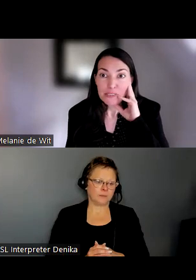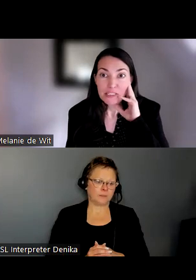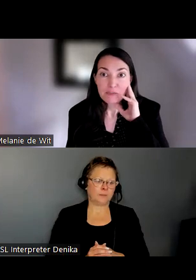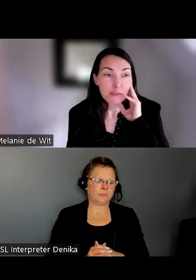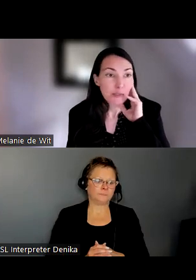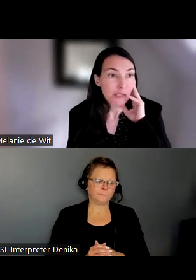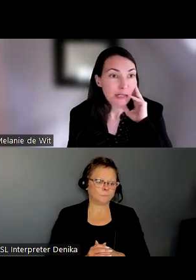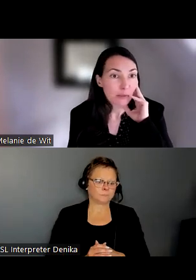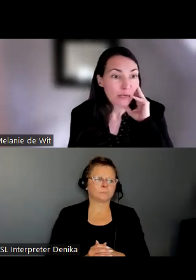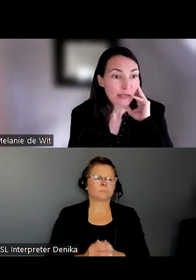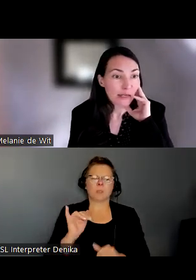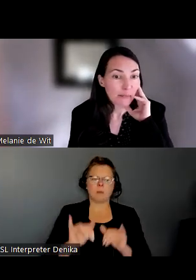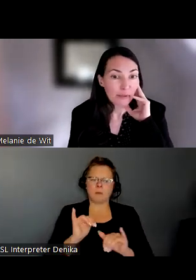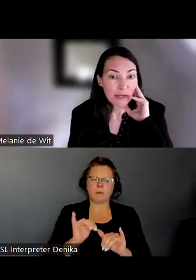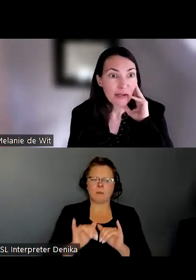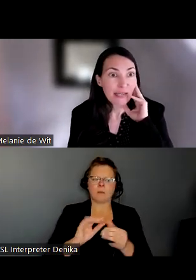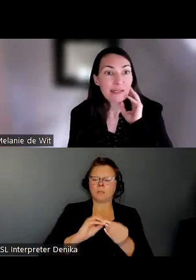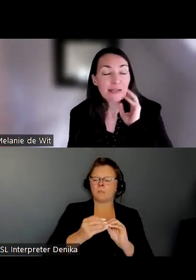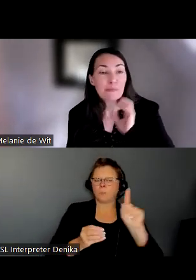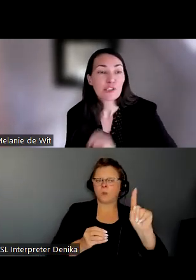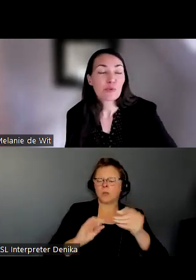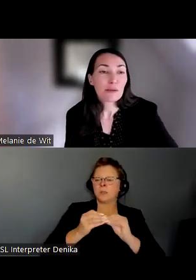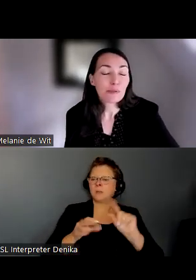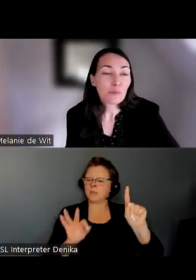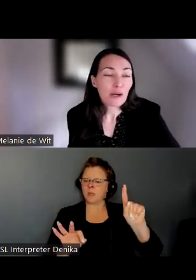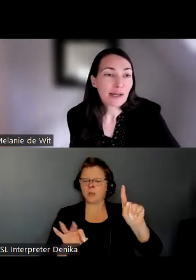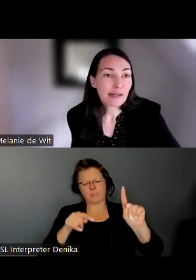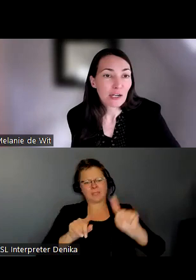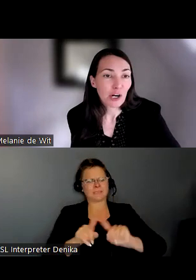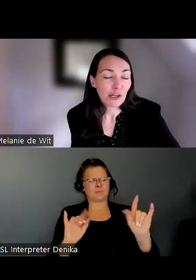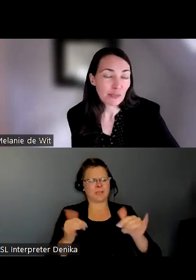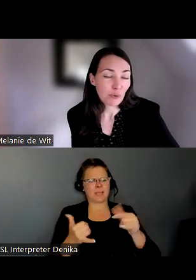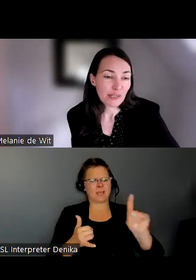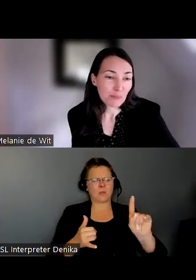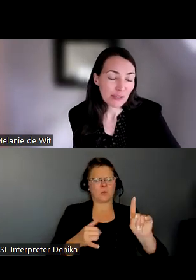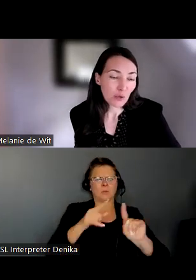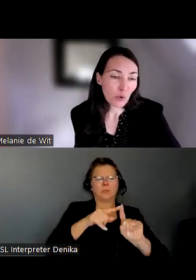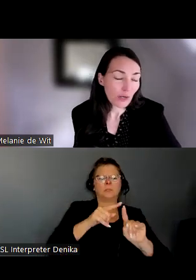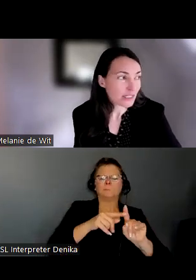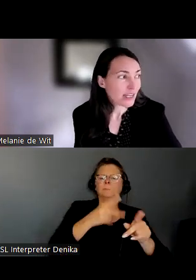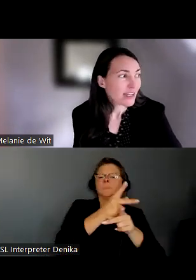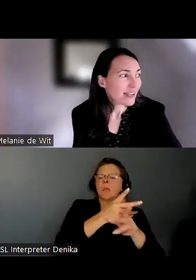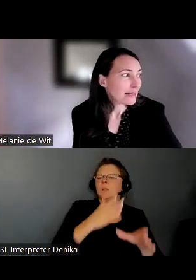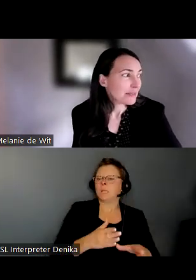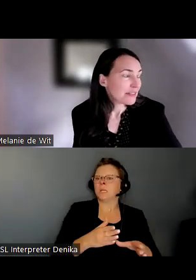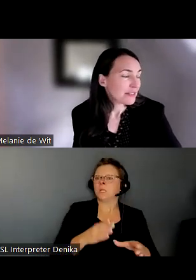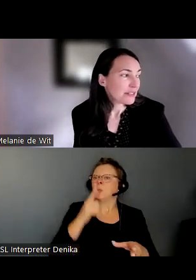Okay, what's the difference between number 1 and number 9? So number 1, a guardian appointed by the court.